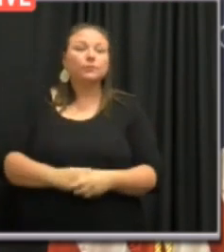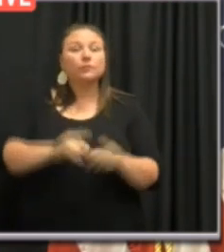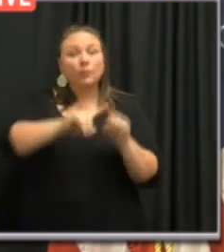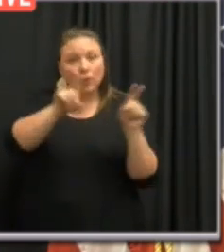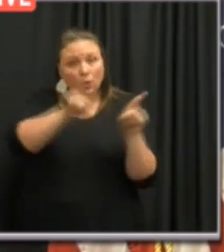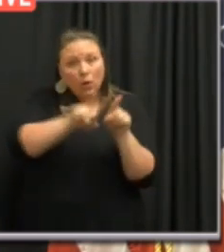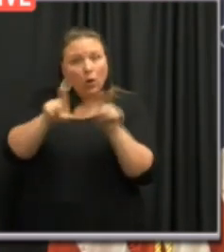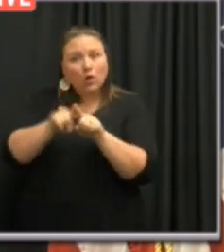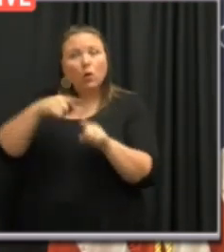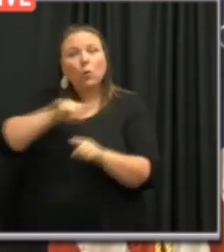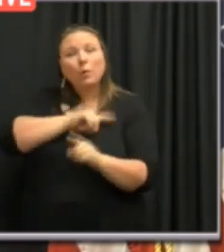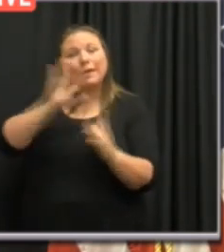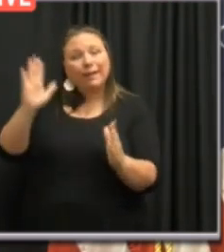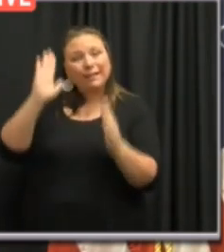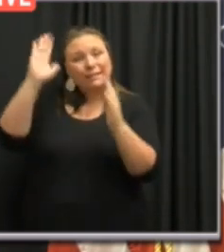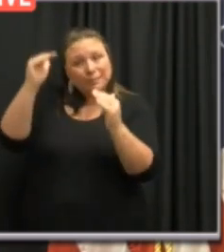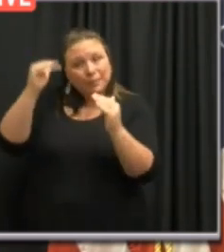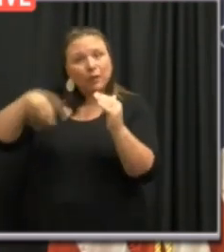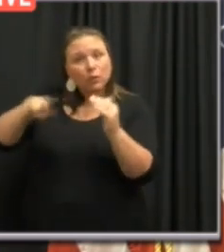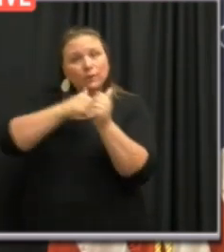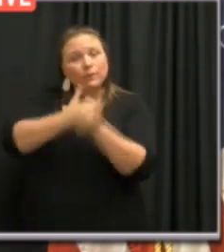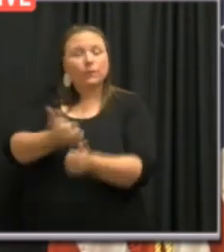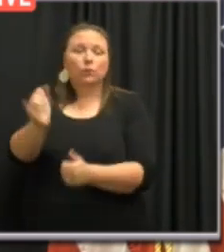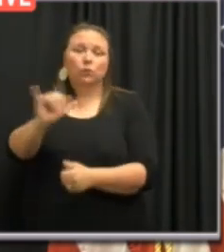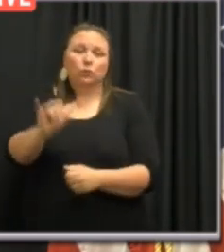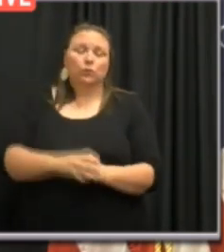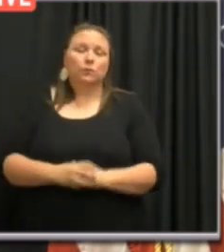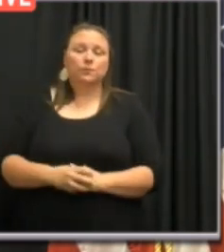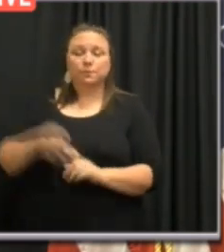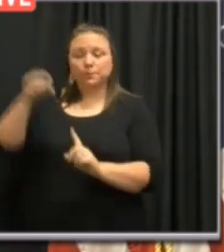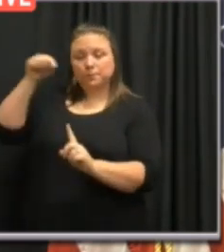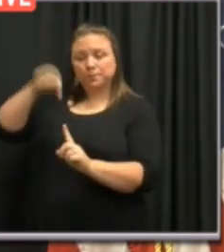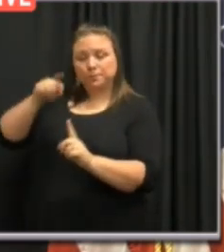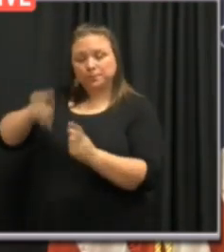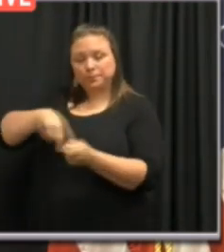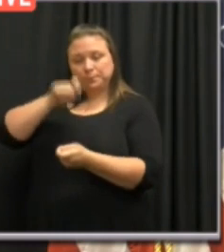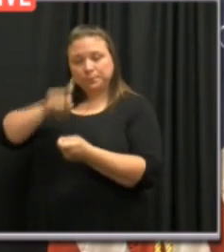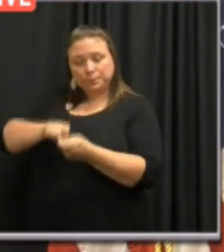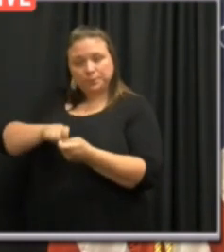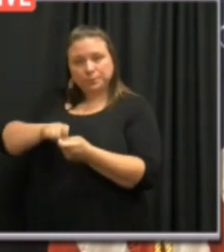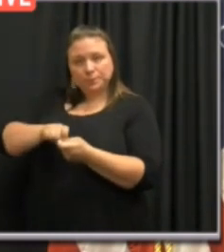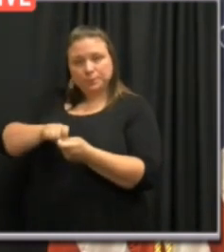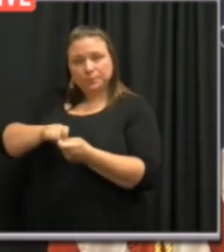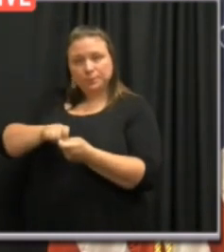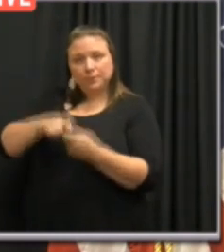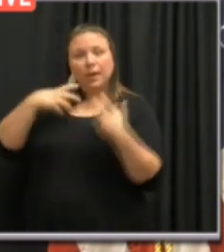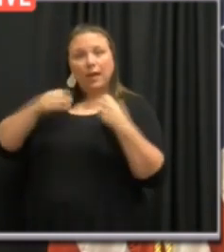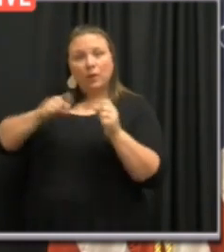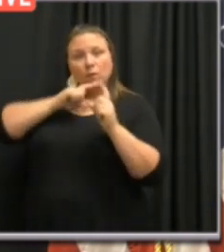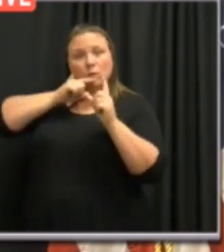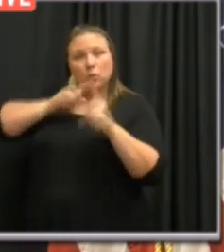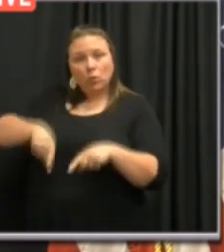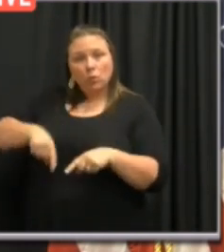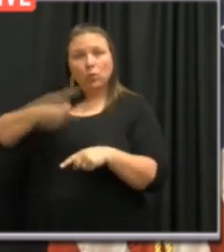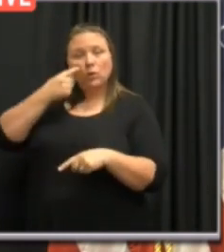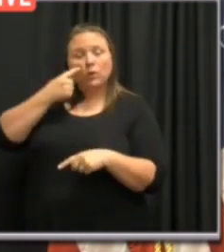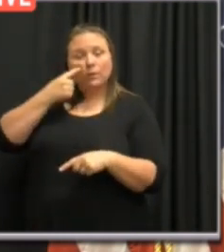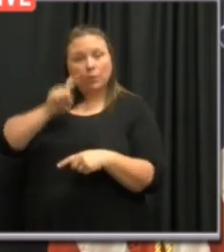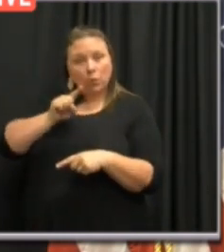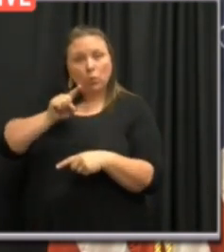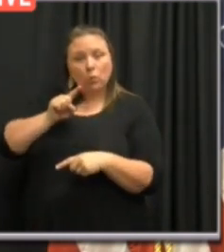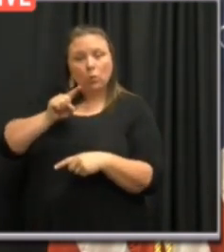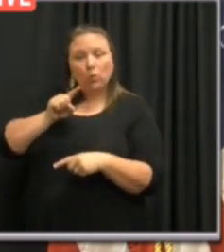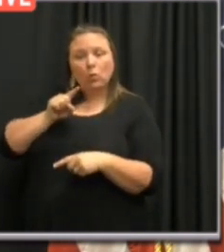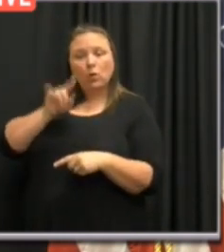also expectation. Now, this particular health directive was for